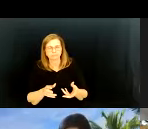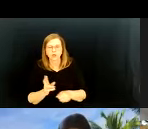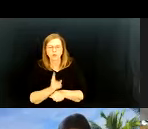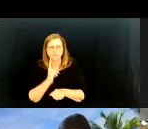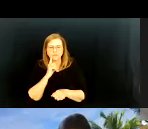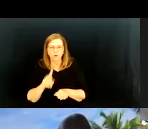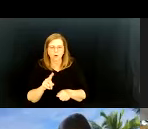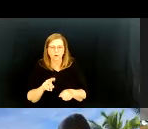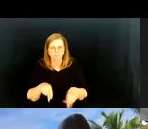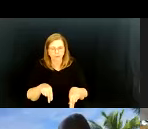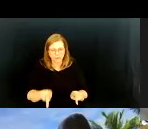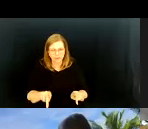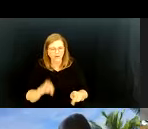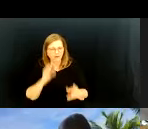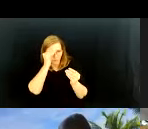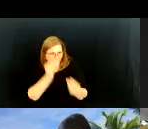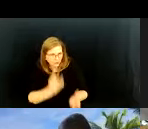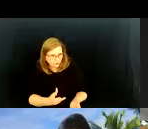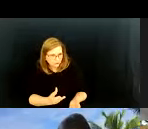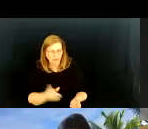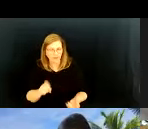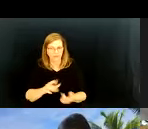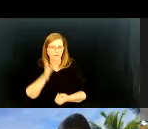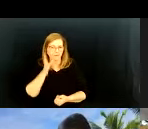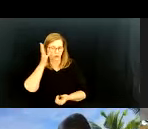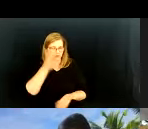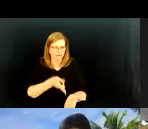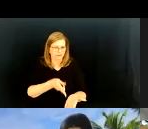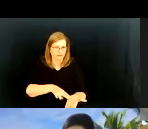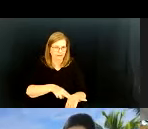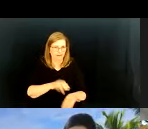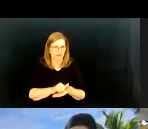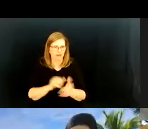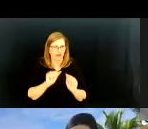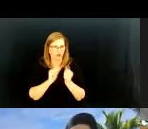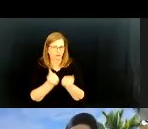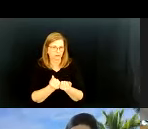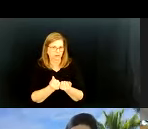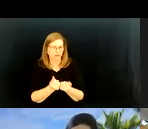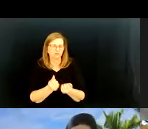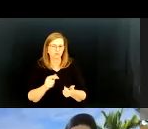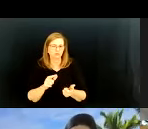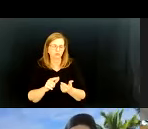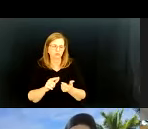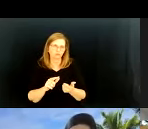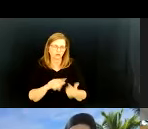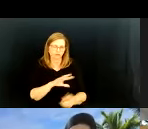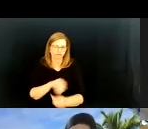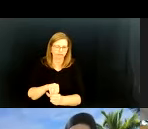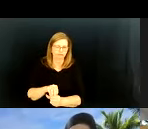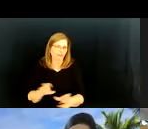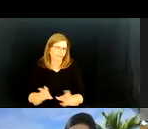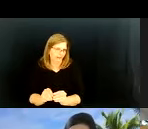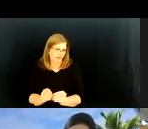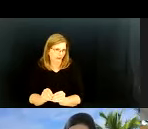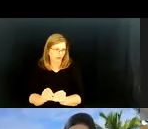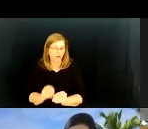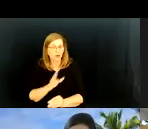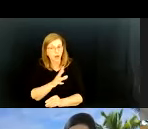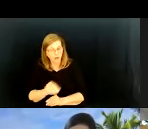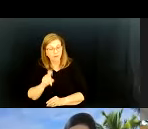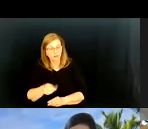for information. And so we have to have parents sign off on that agency member to participate in the meeting. And they must be